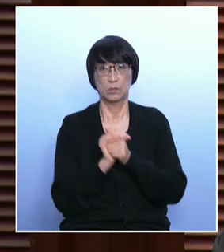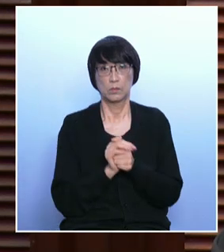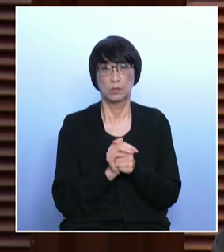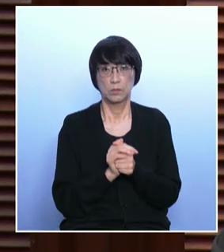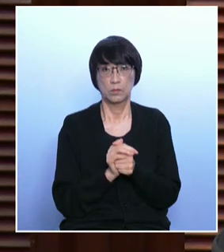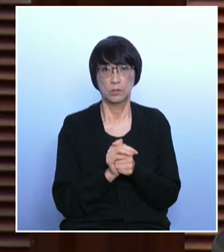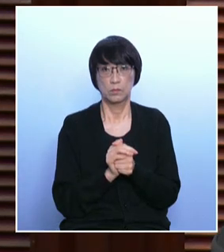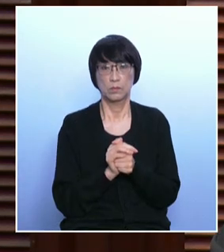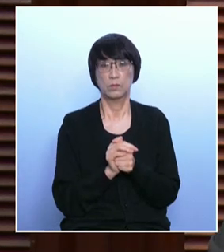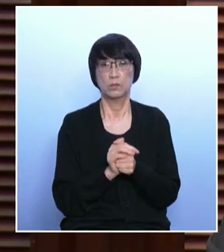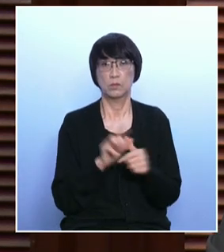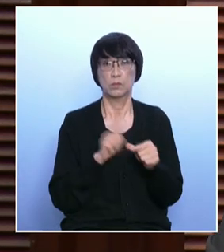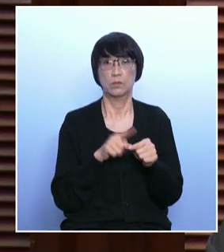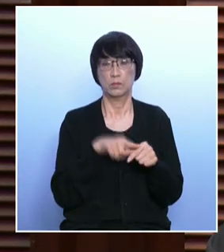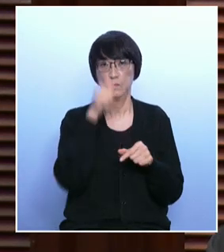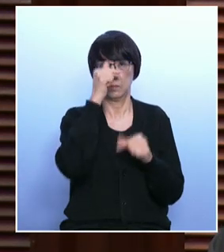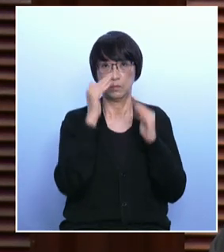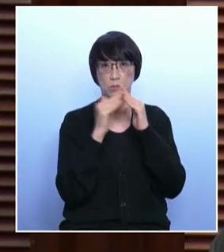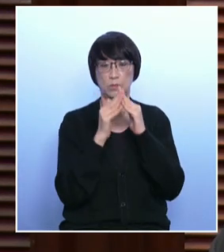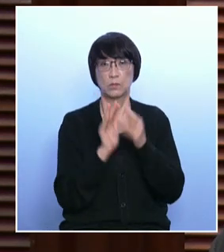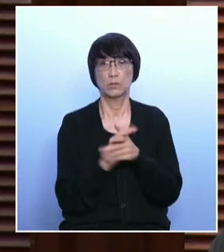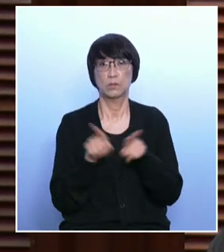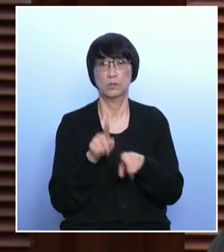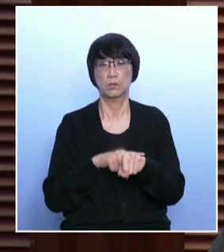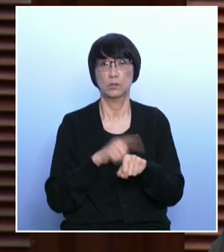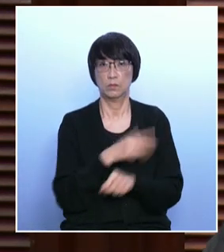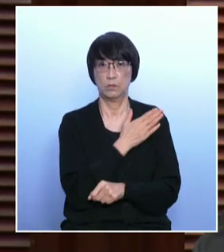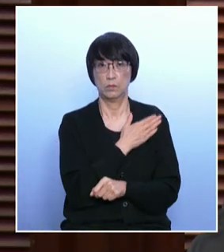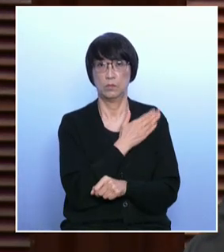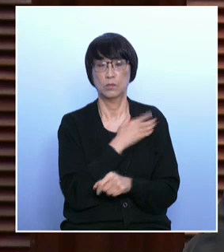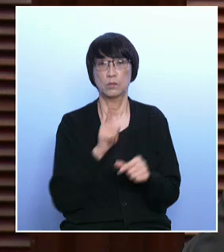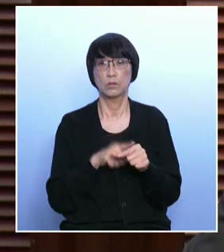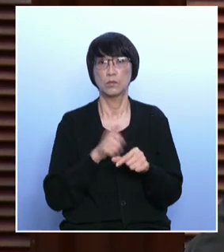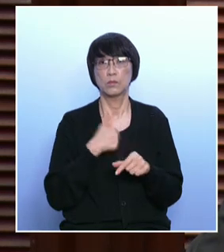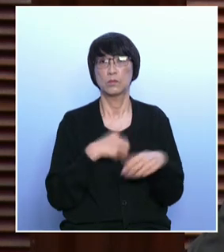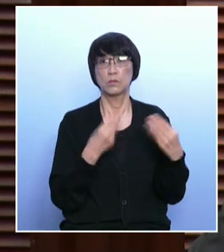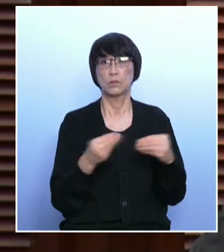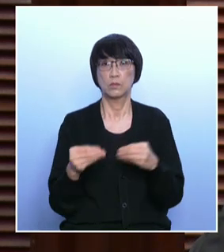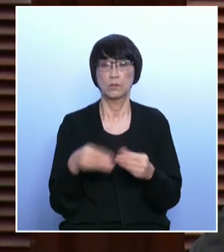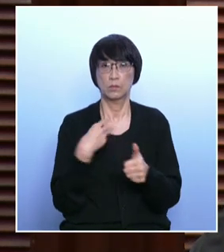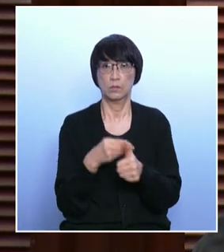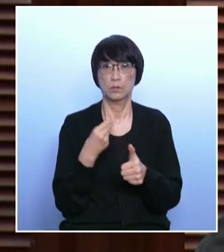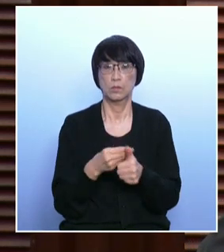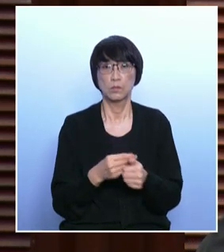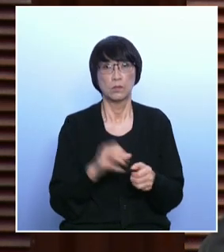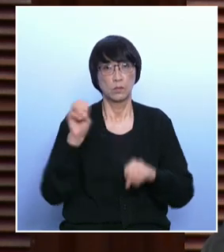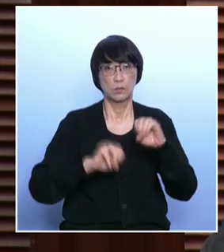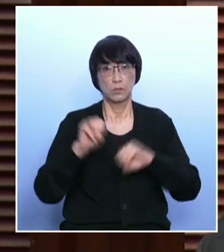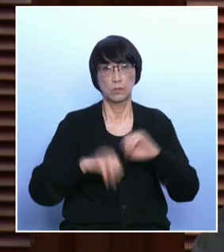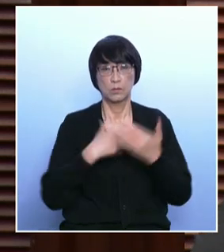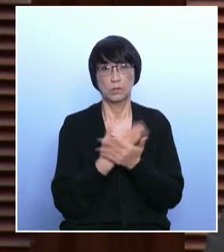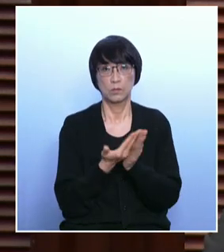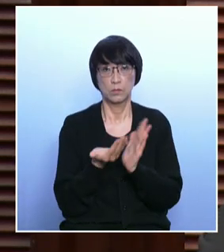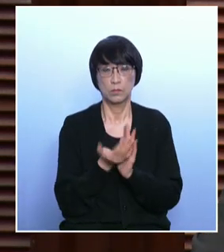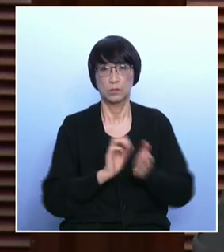it symbolizes the progression from primary to tertiary healthcare system in Hong Kong. It will also